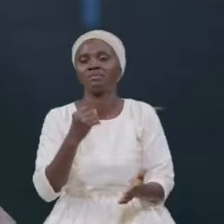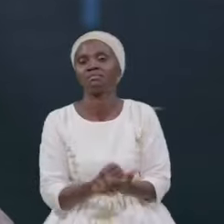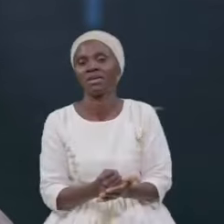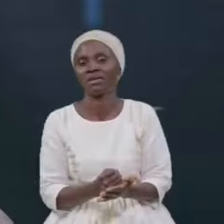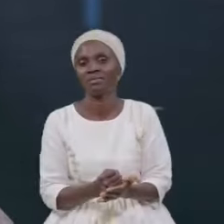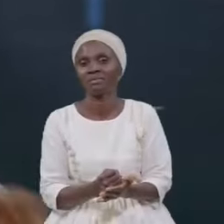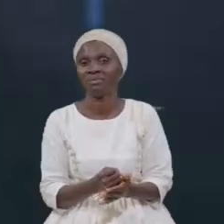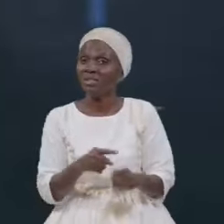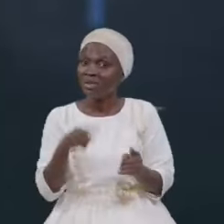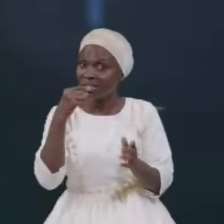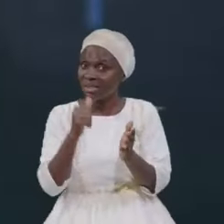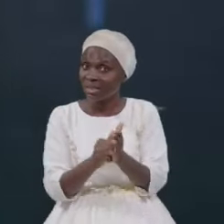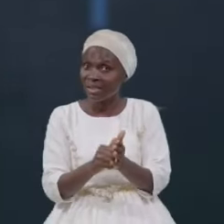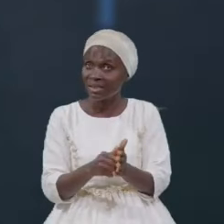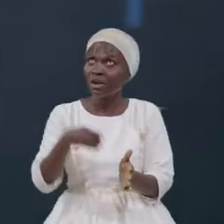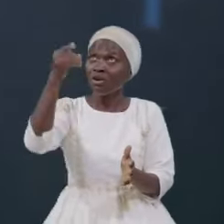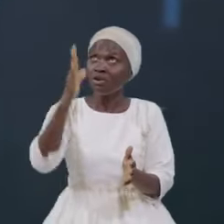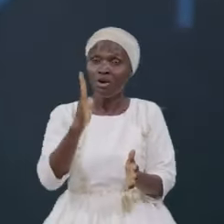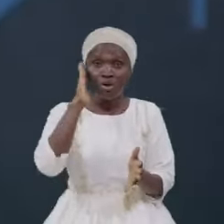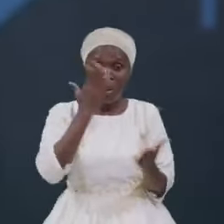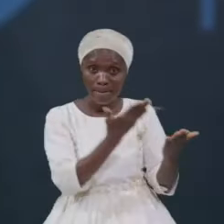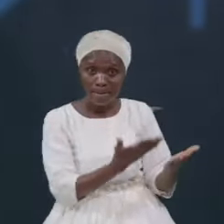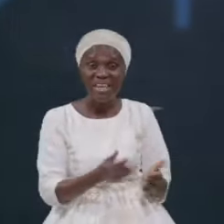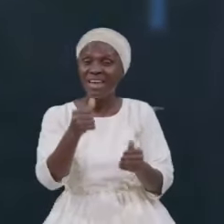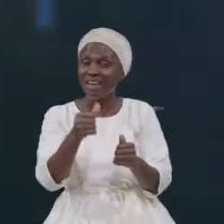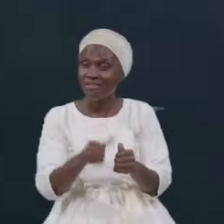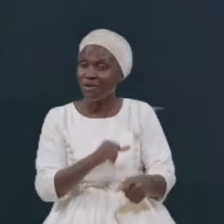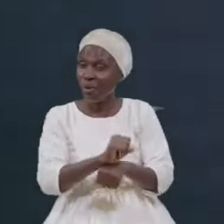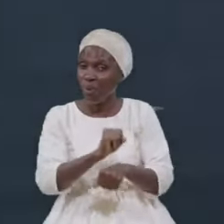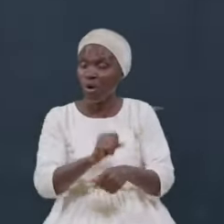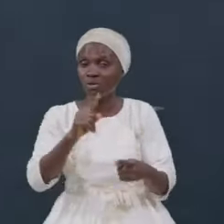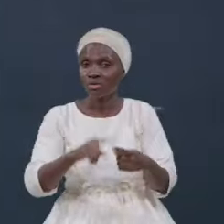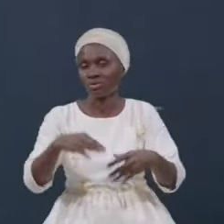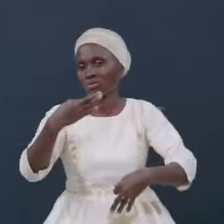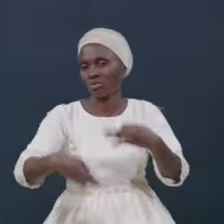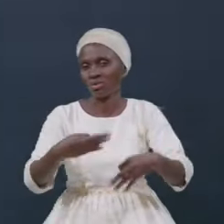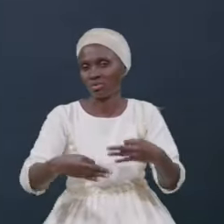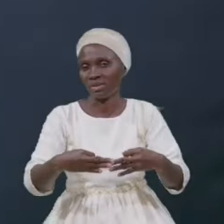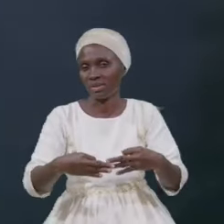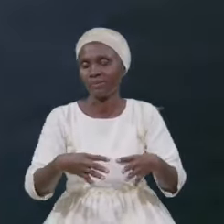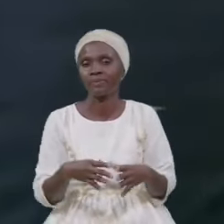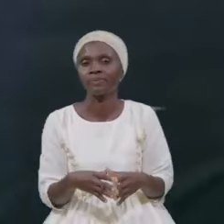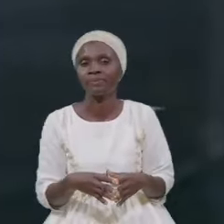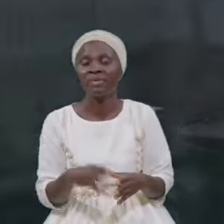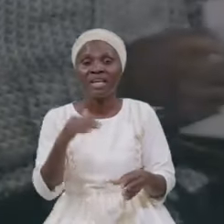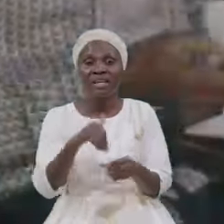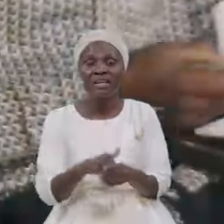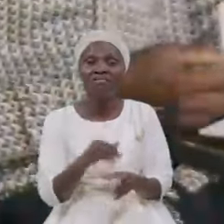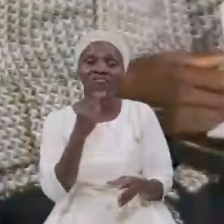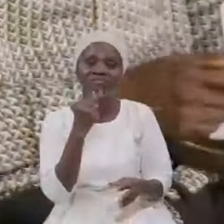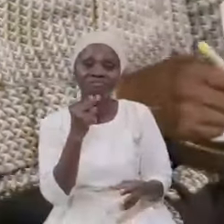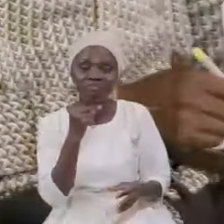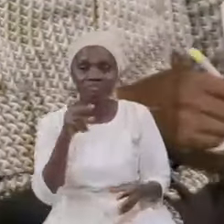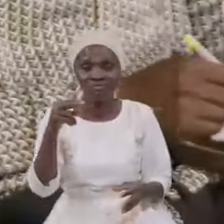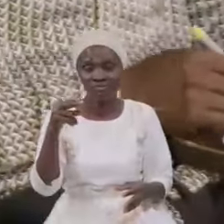judgment. We're looking at Hebrews chapter 9, verse 27. Hebrews chapter